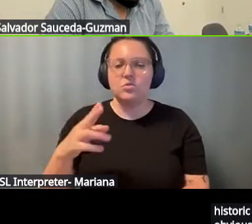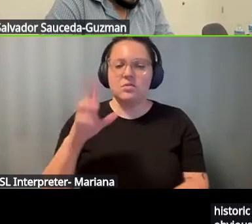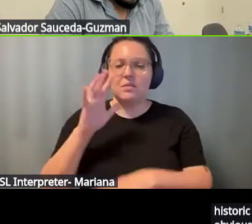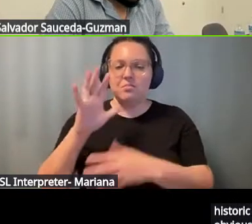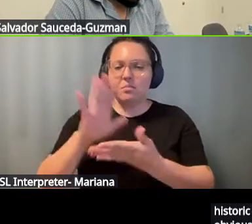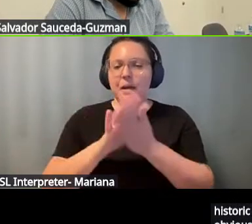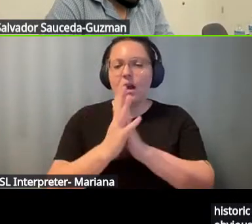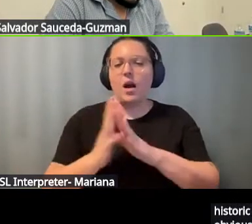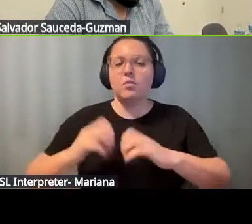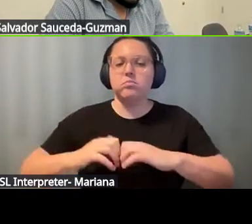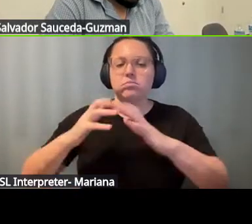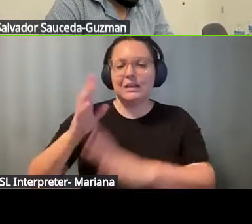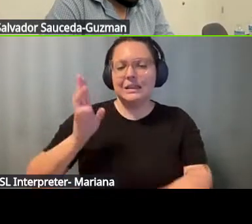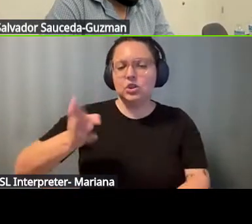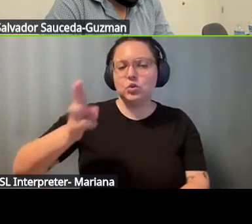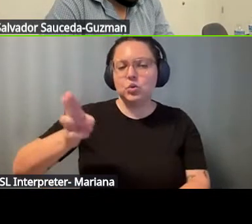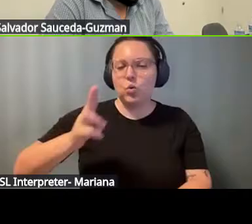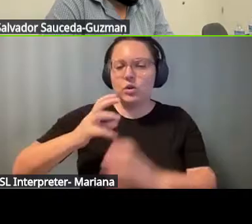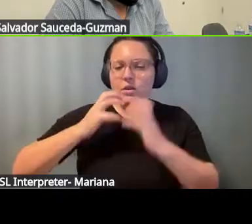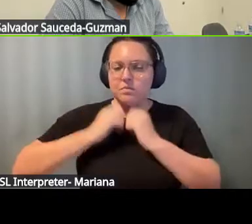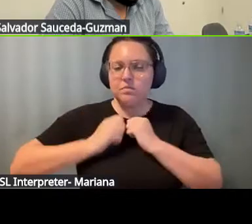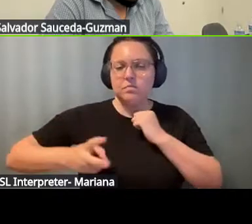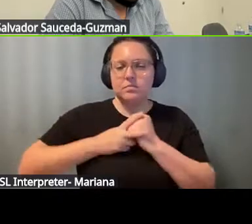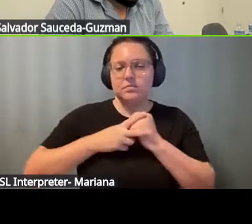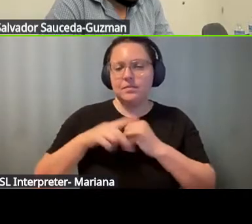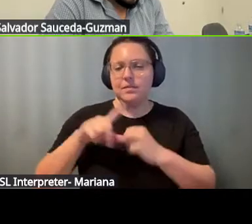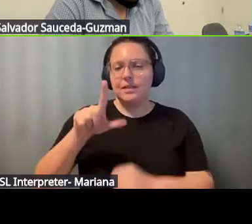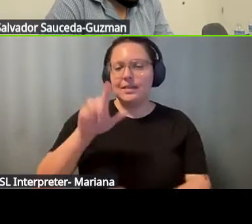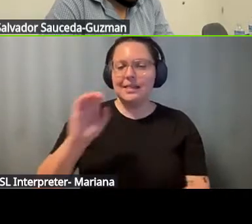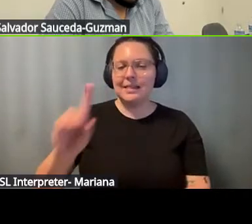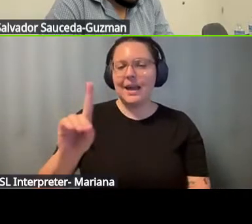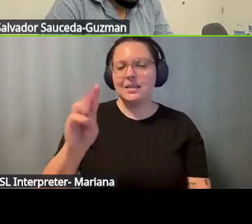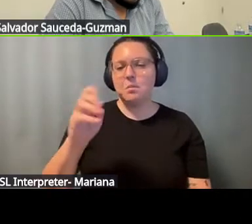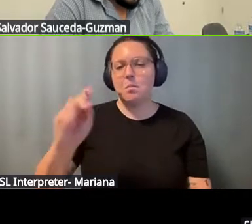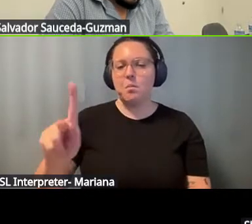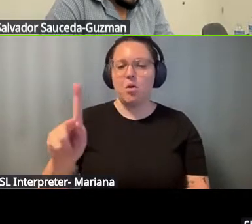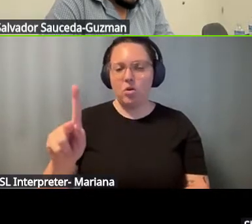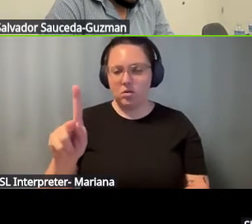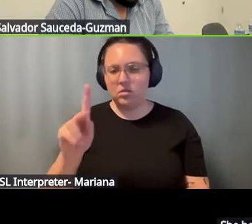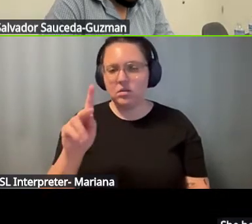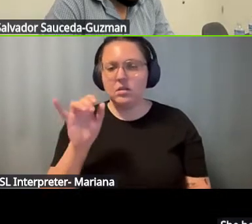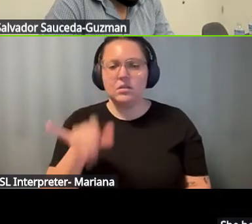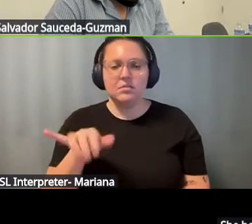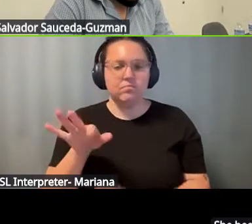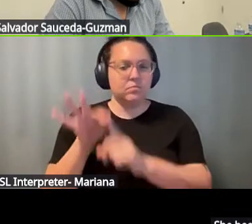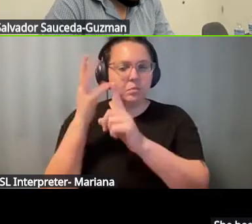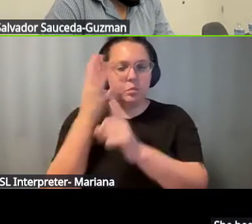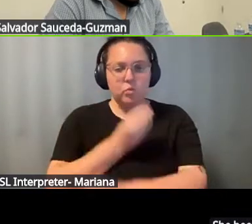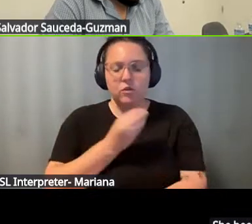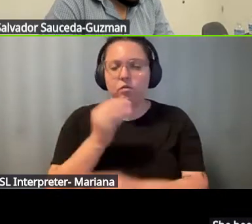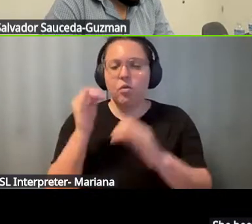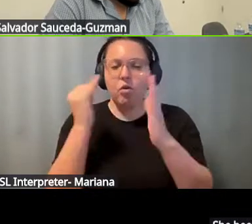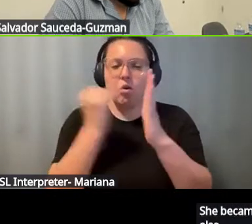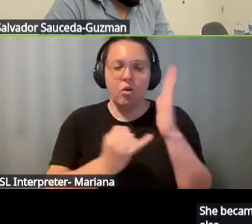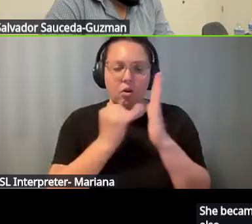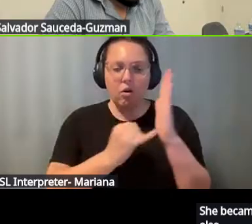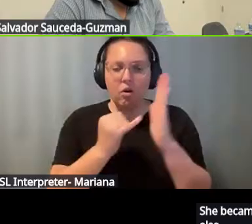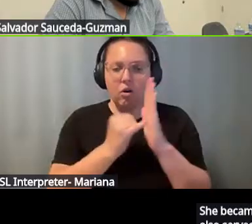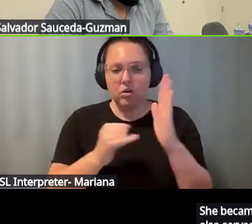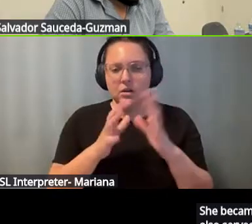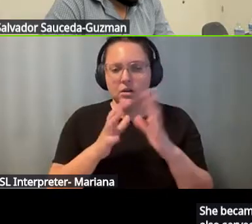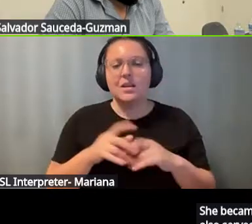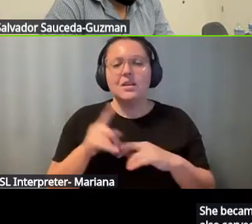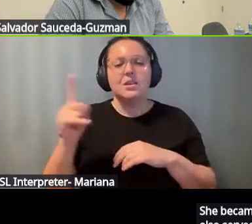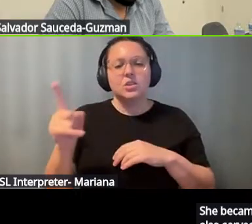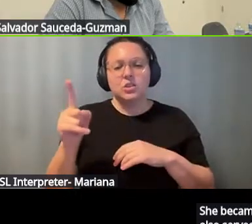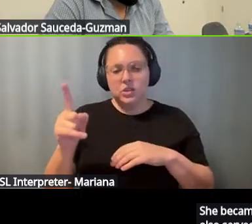She became an active parent in the Parent-Teacher Association at Wheatley, and also served as president,